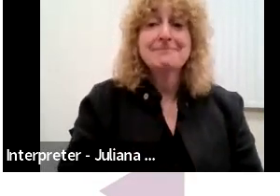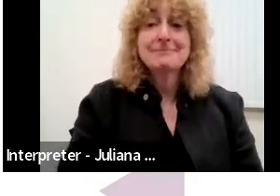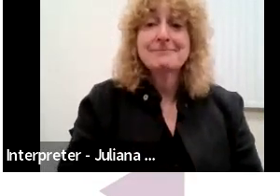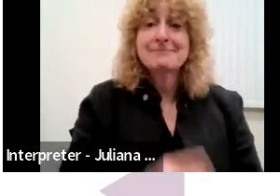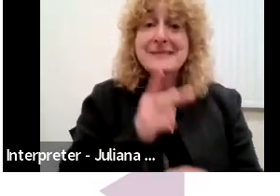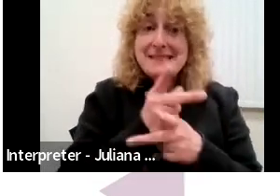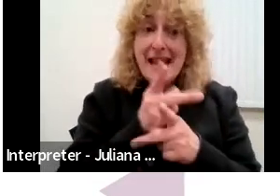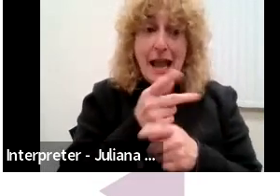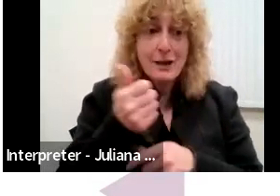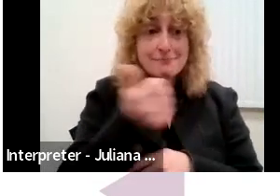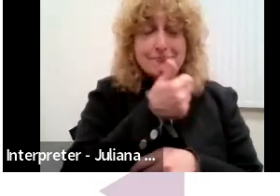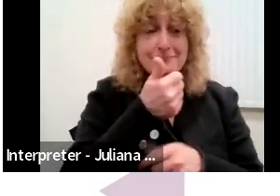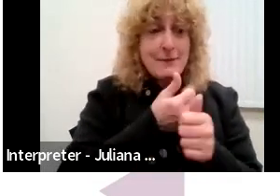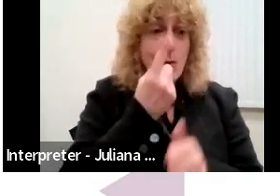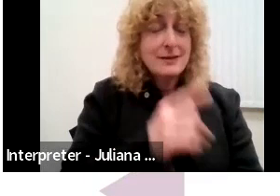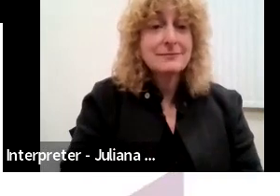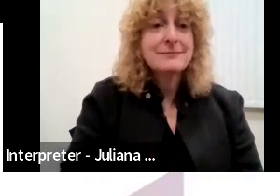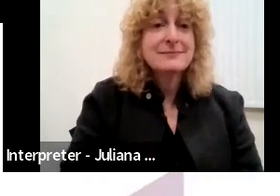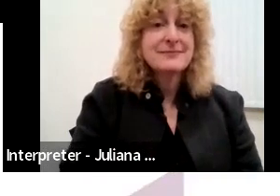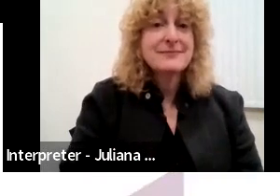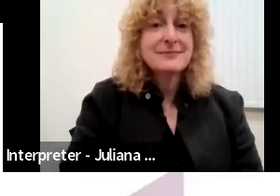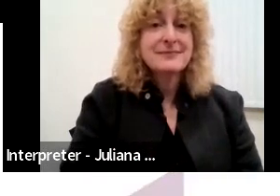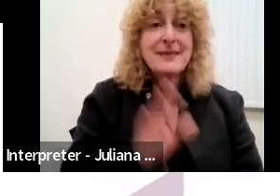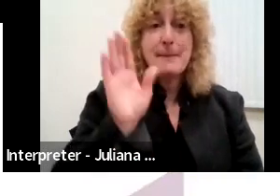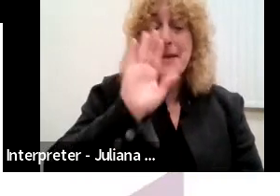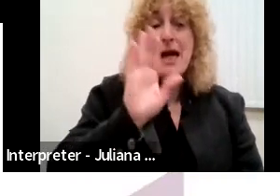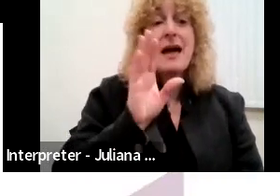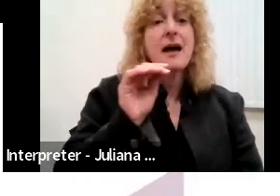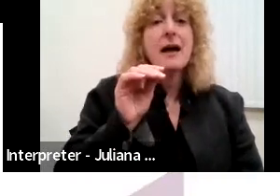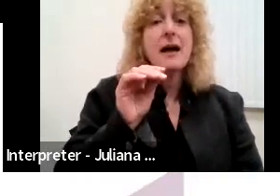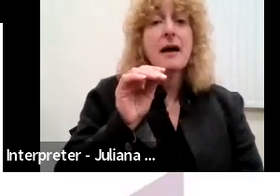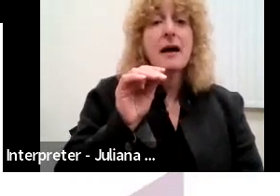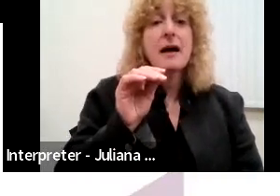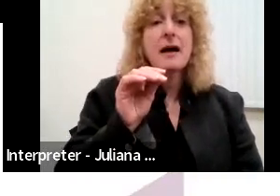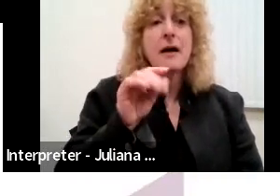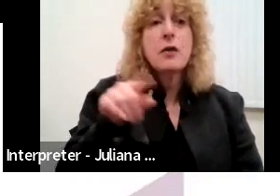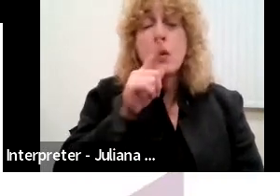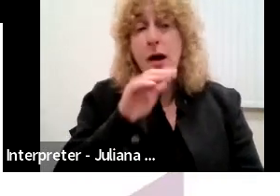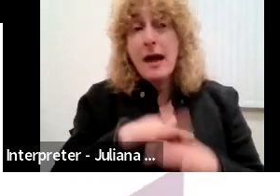Take care, everyone. Hi, everyone. And those that are on Facebook Live, we're going to stop.